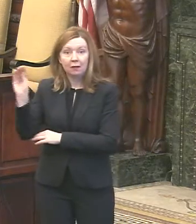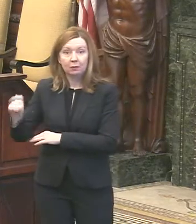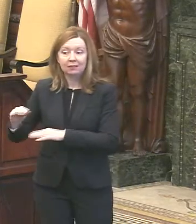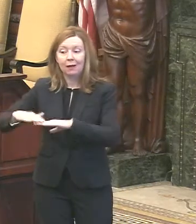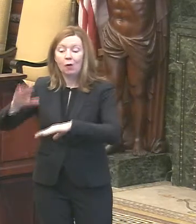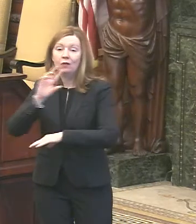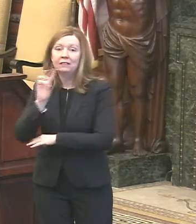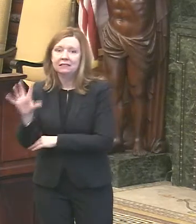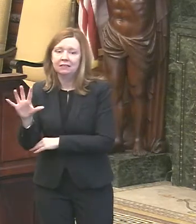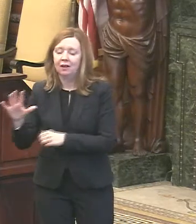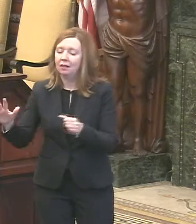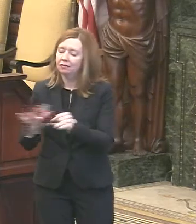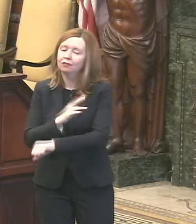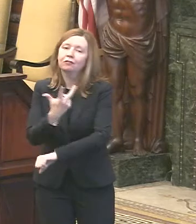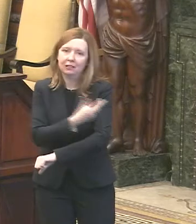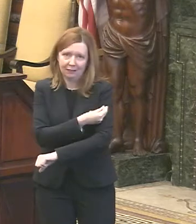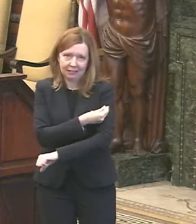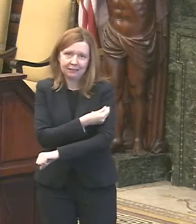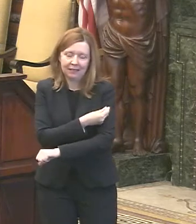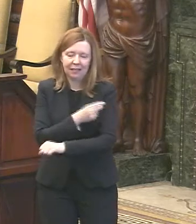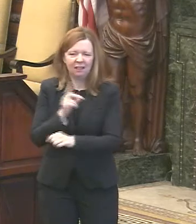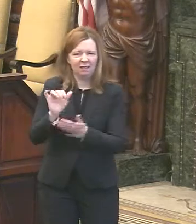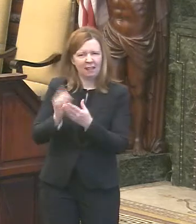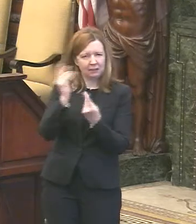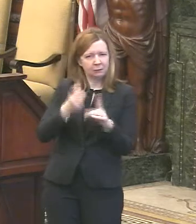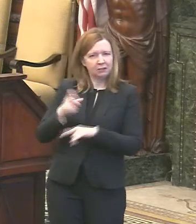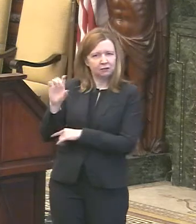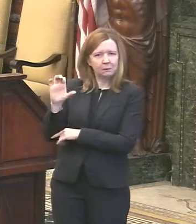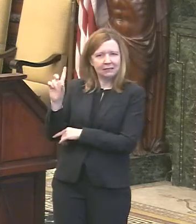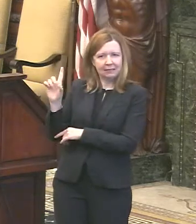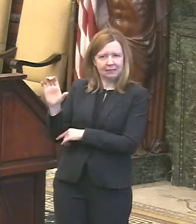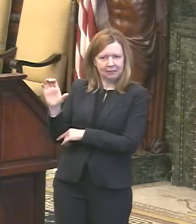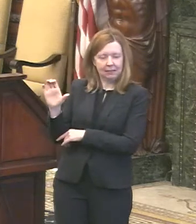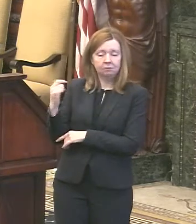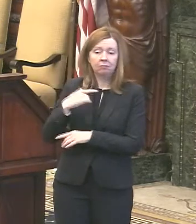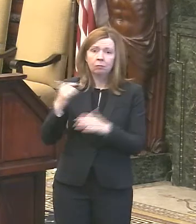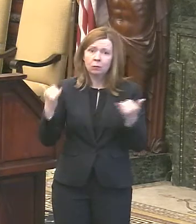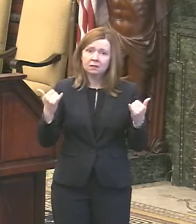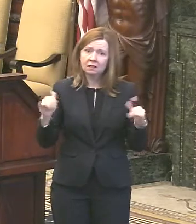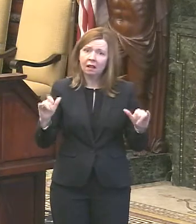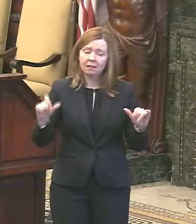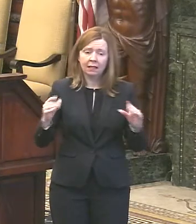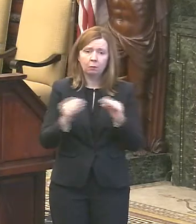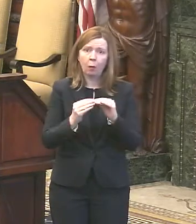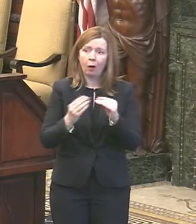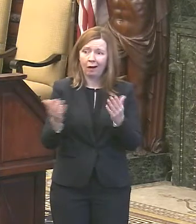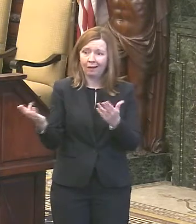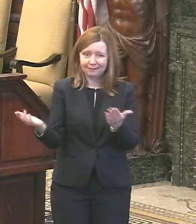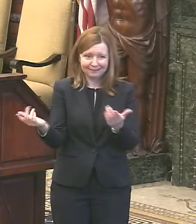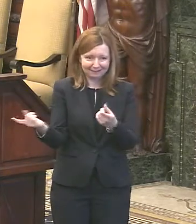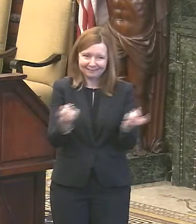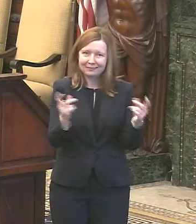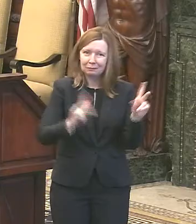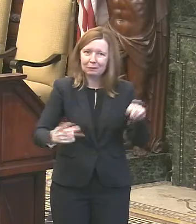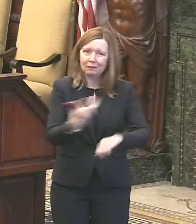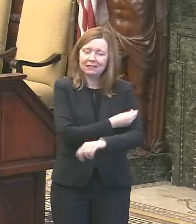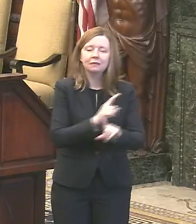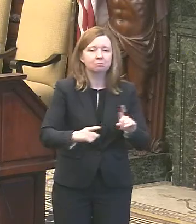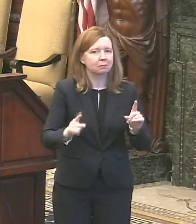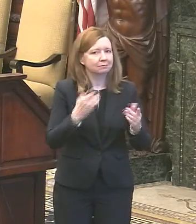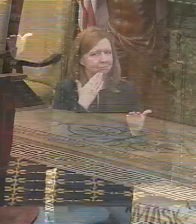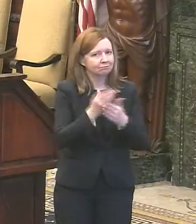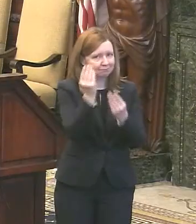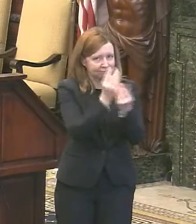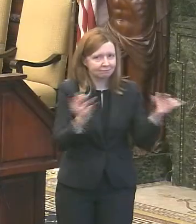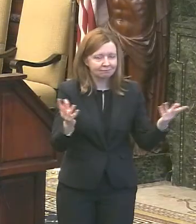the age of 65 are fully vaccinated. So more to go, but we're clearly making great progress there. Now, the availability of